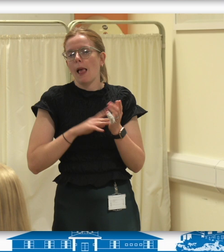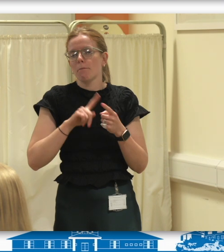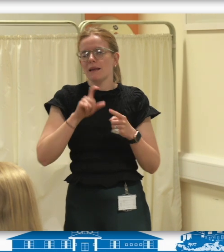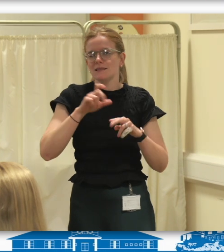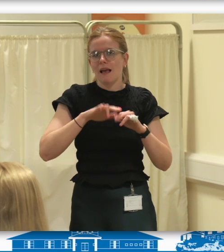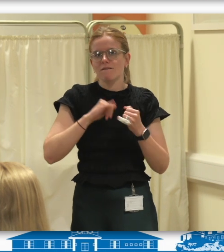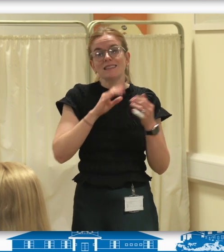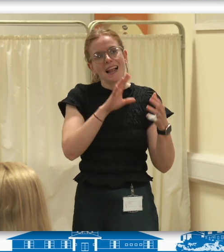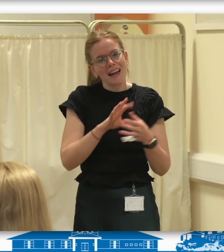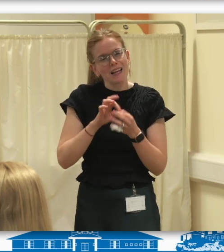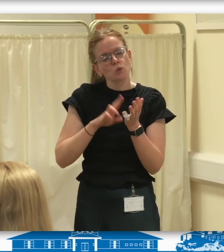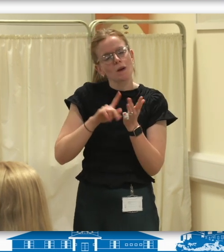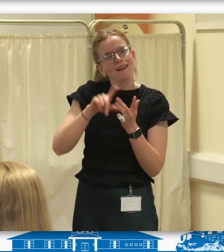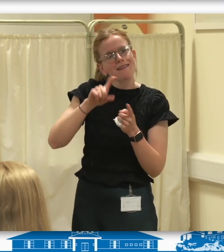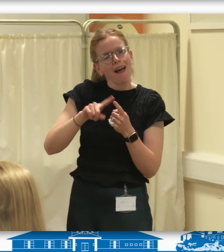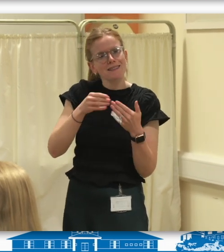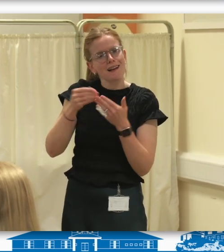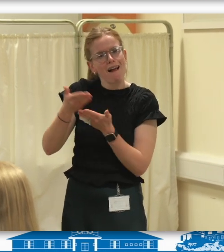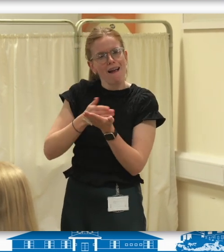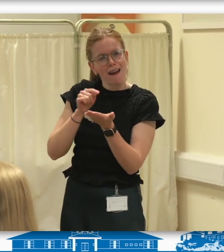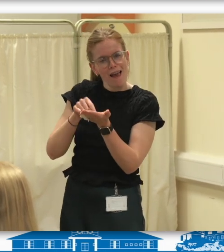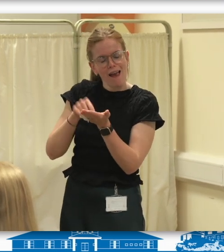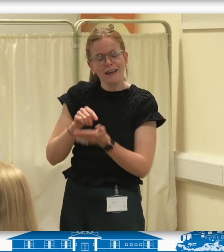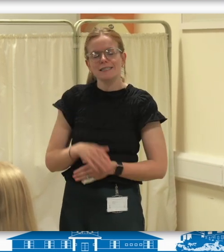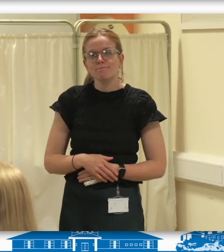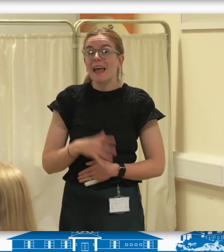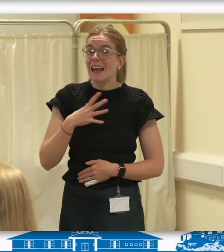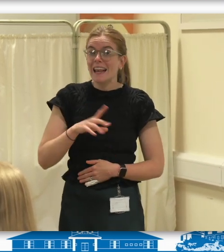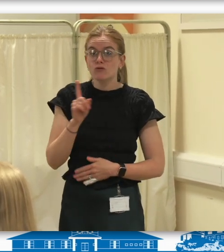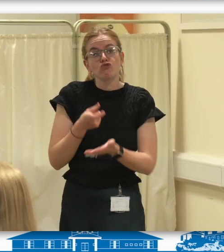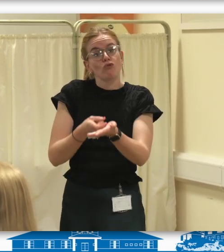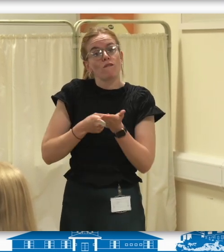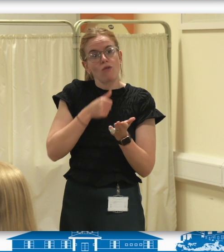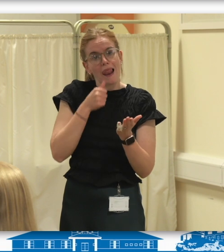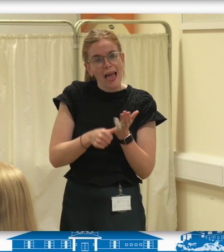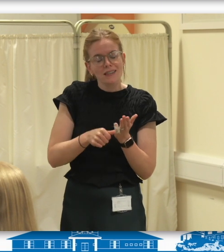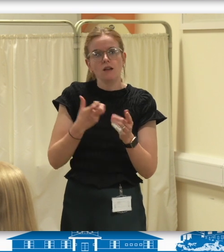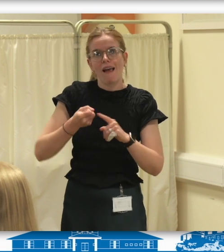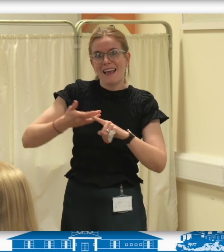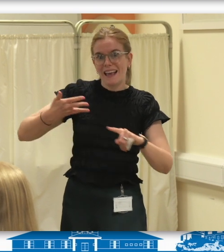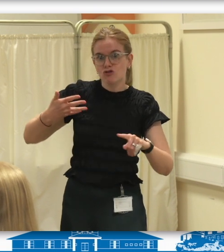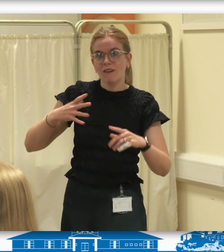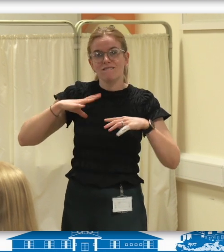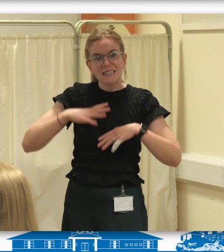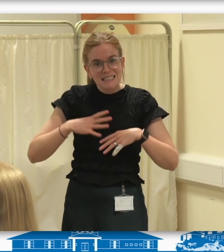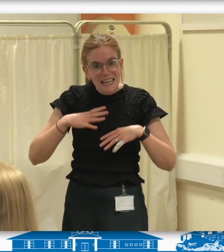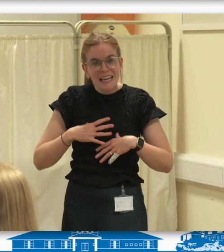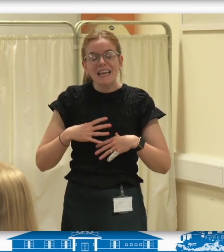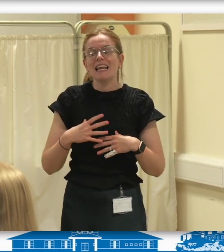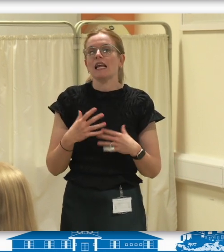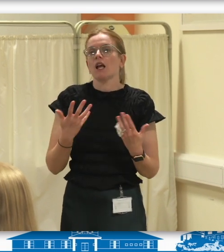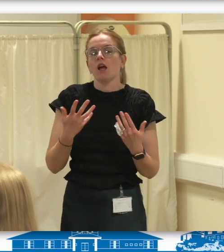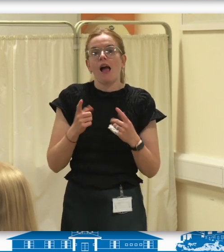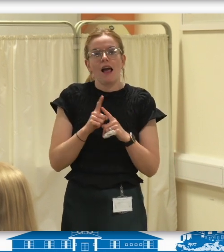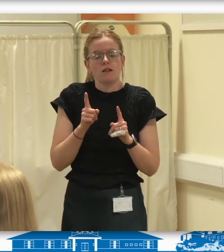guidelines. It should include a referral letter, history of fatigue and any comorbidities, along with up-to-date